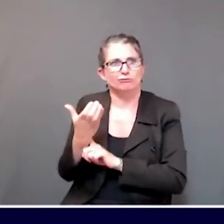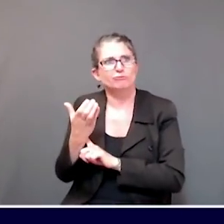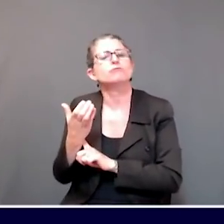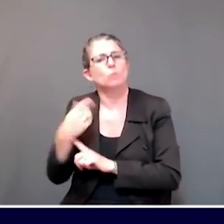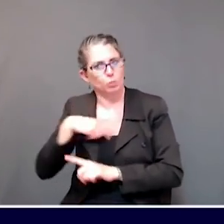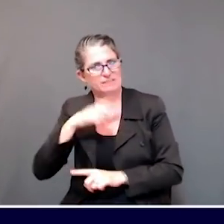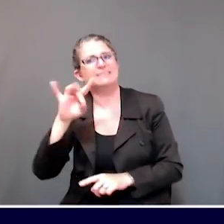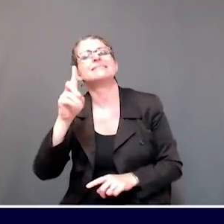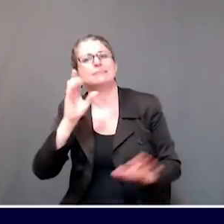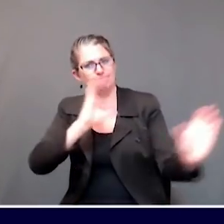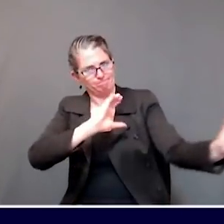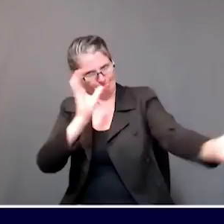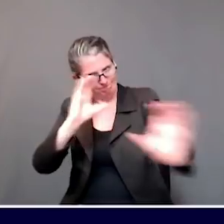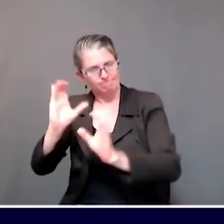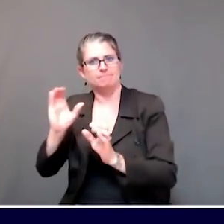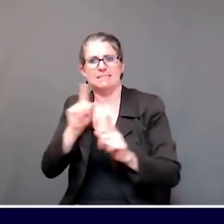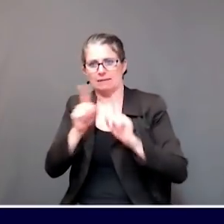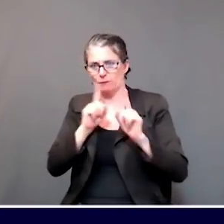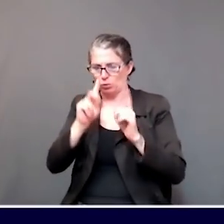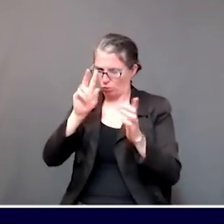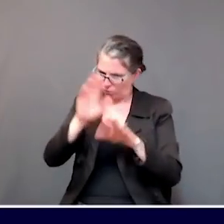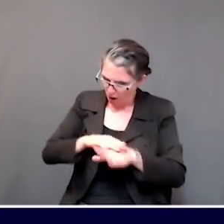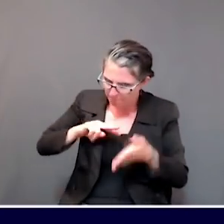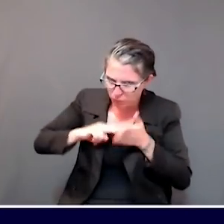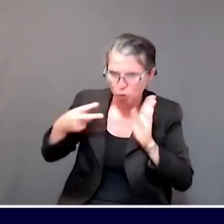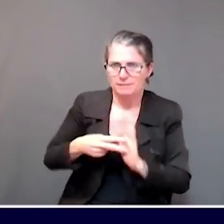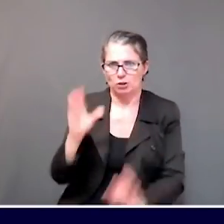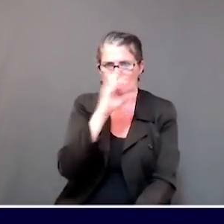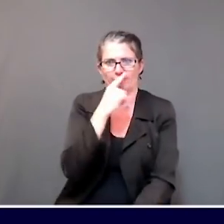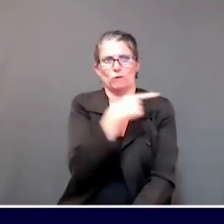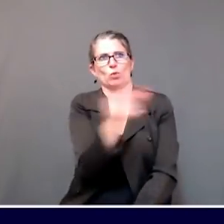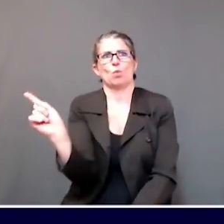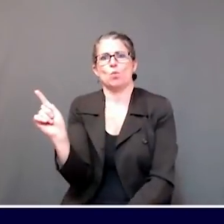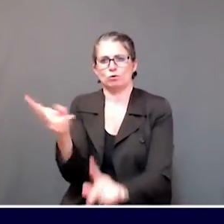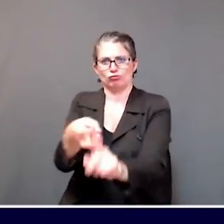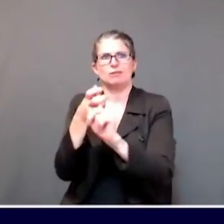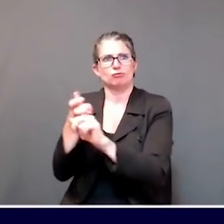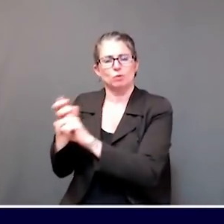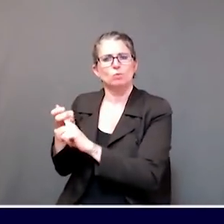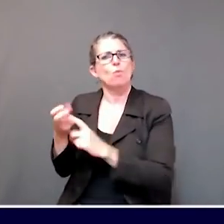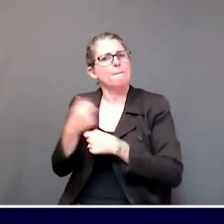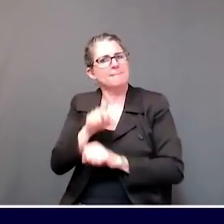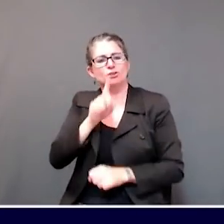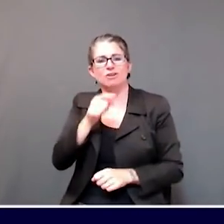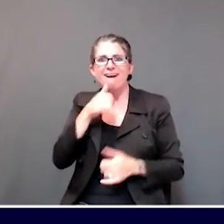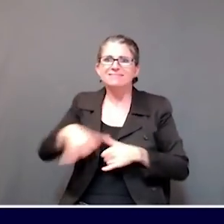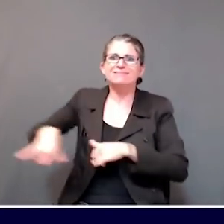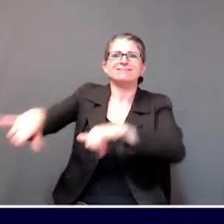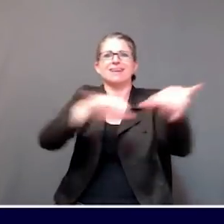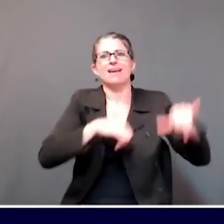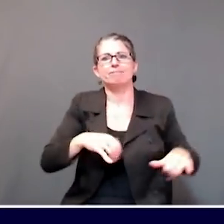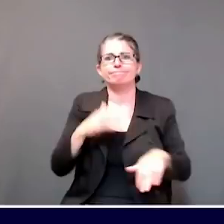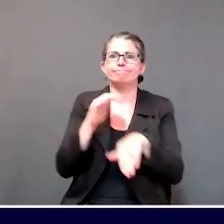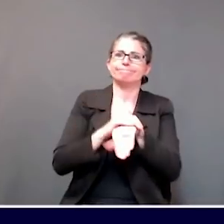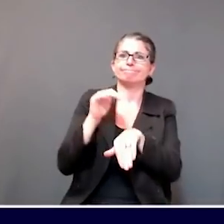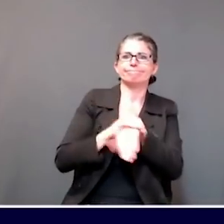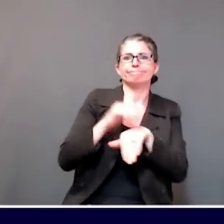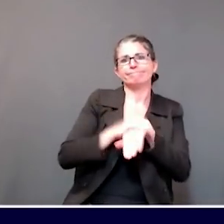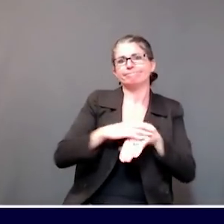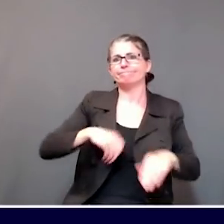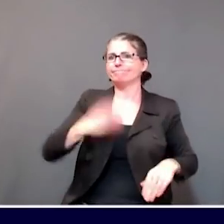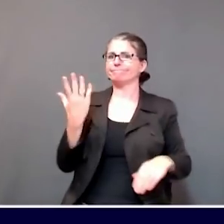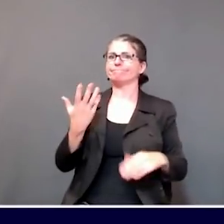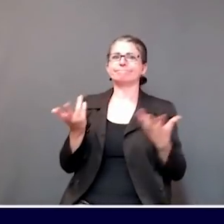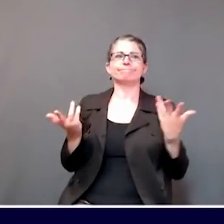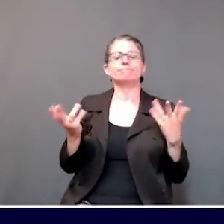individuals who reflect the cultures of who we have here in Maine. And so we'll make sure we get you those figures as well. But please know, and I